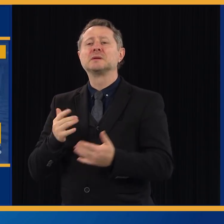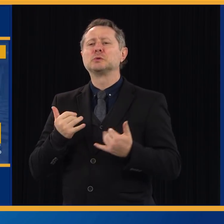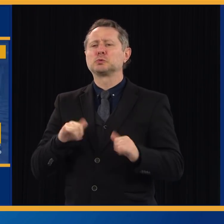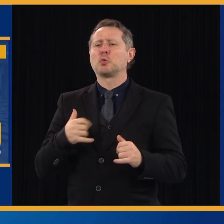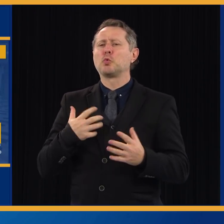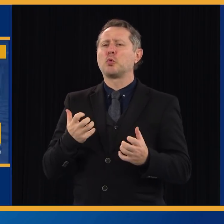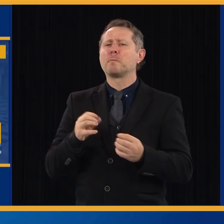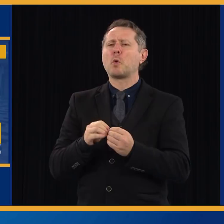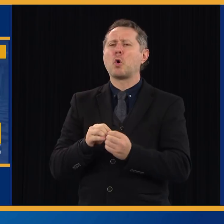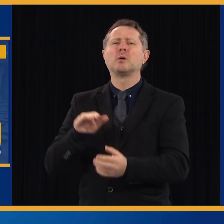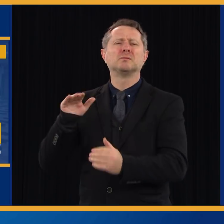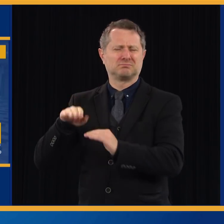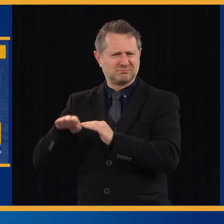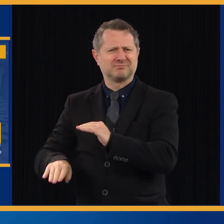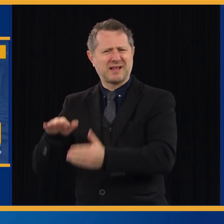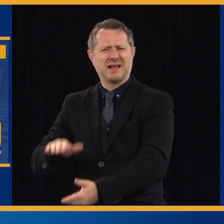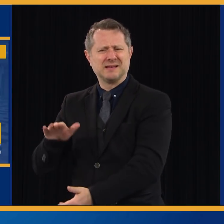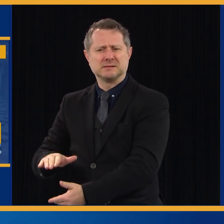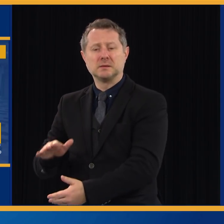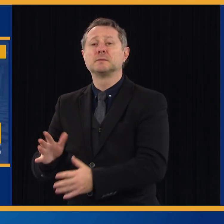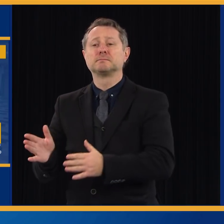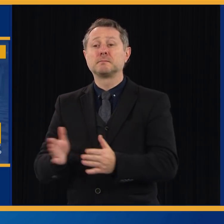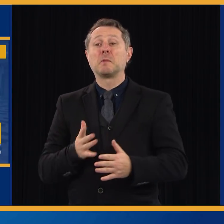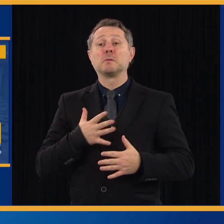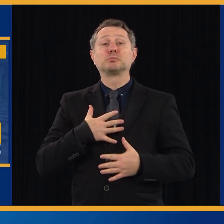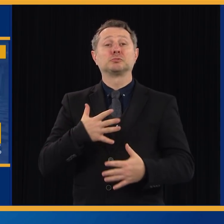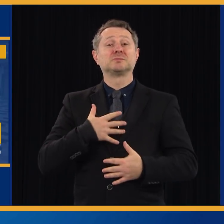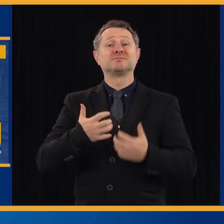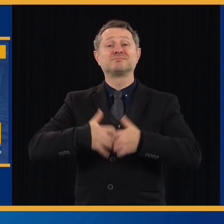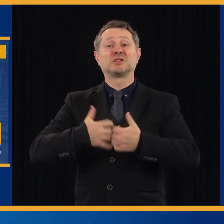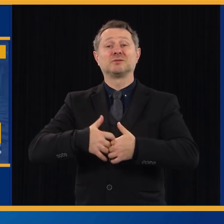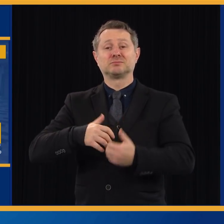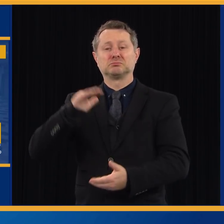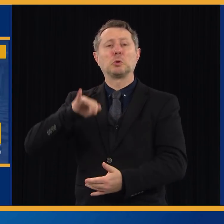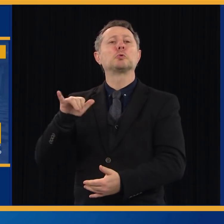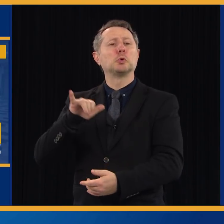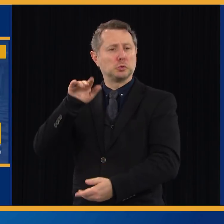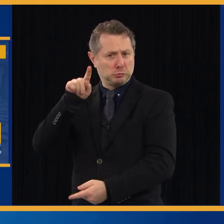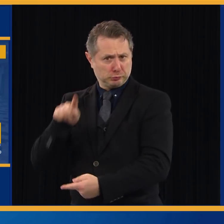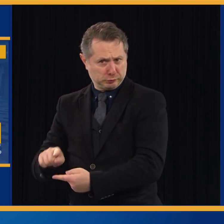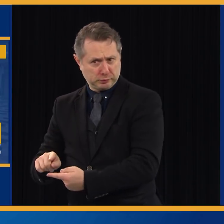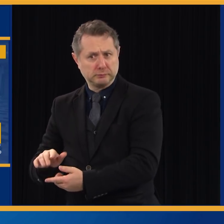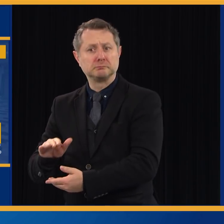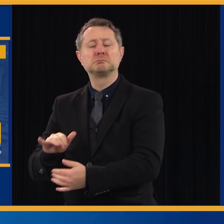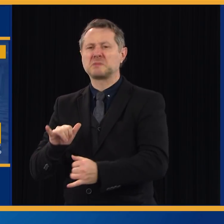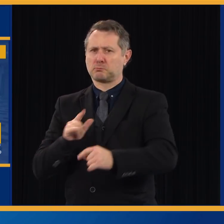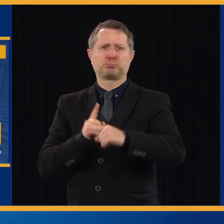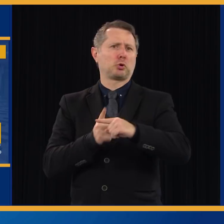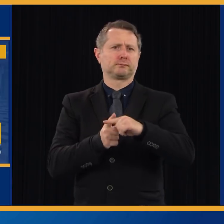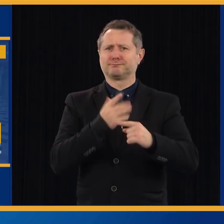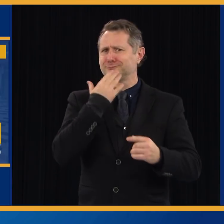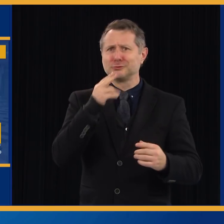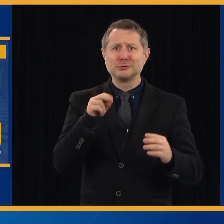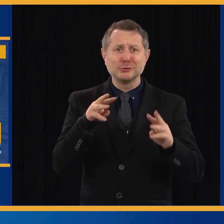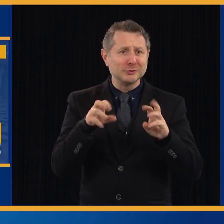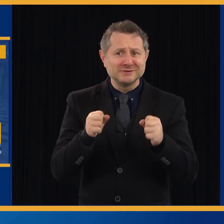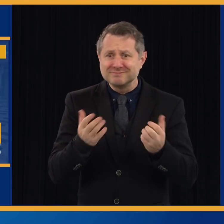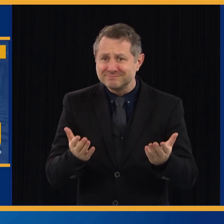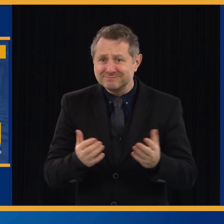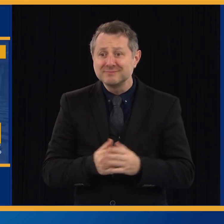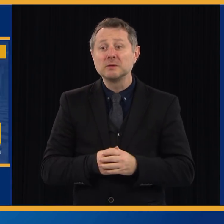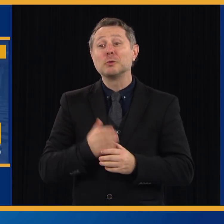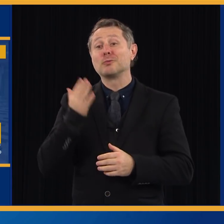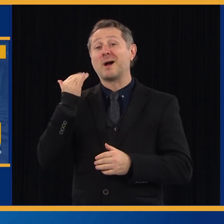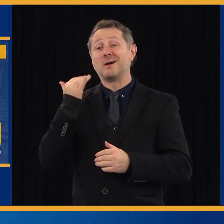in intubations is down, and that's always good news, because intubations means the person is on a ventilator. 80%